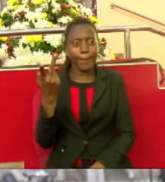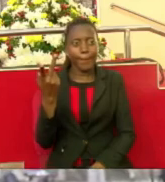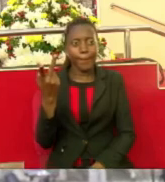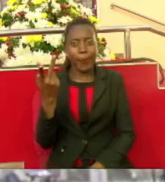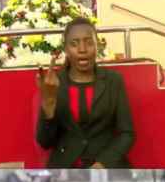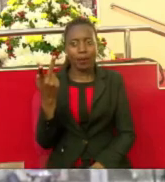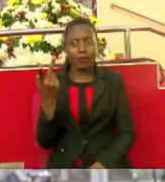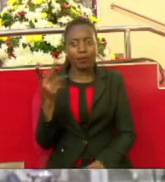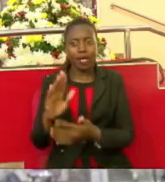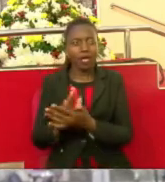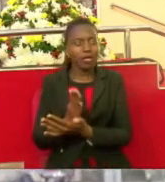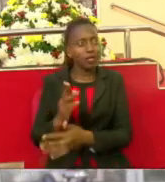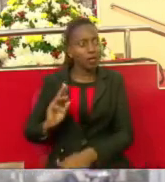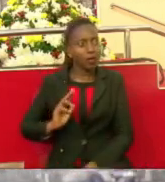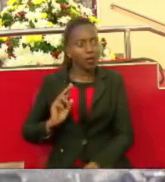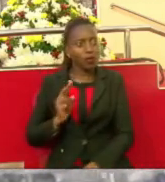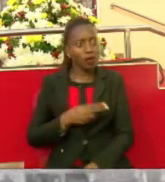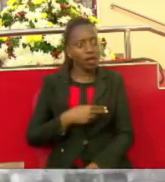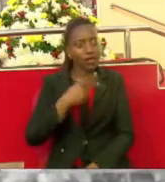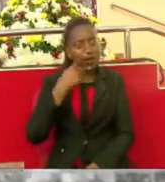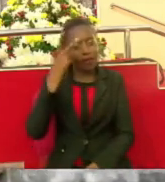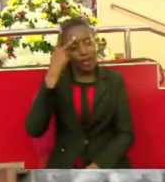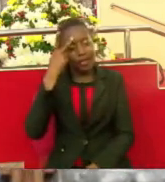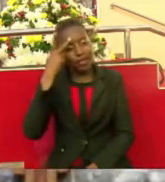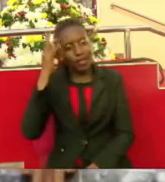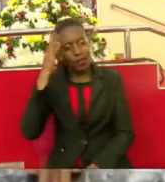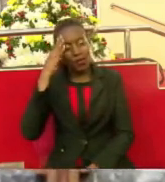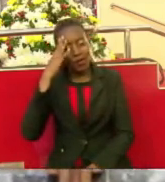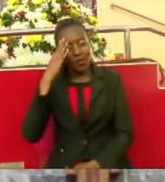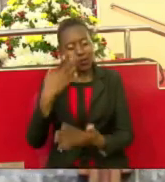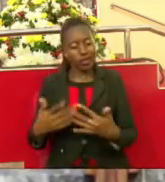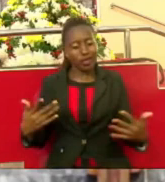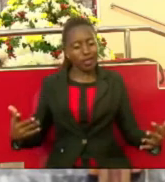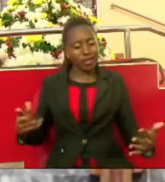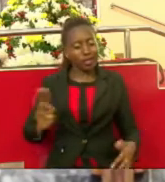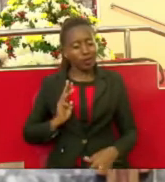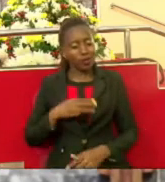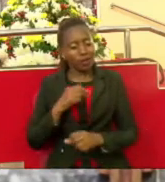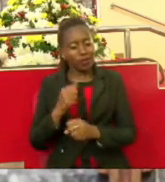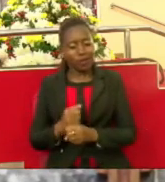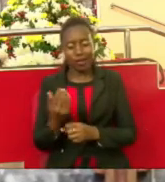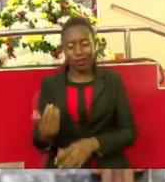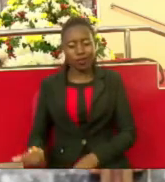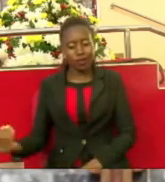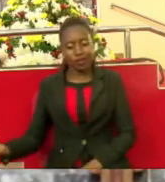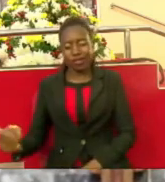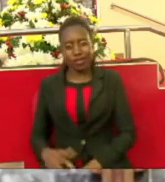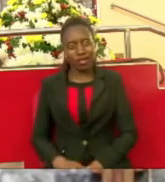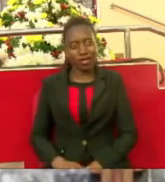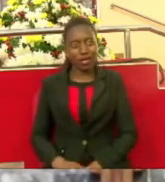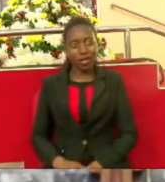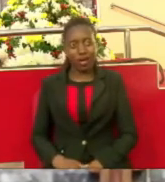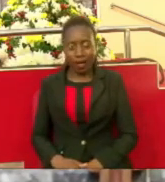And some of us are parents that we know the things that we have done to our children, we have not steered them to the way of the